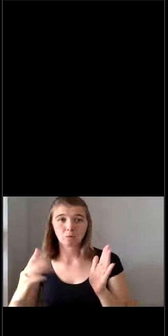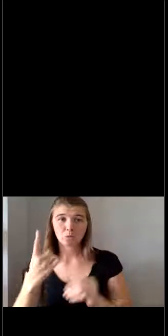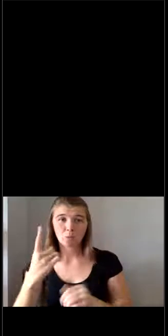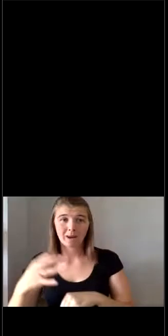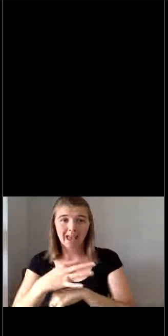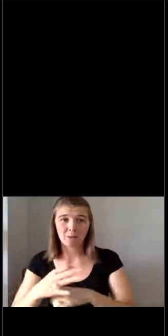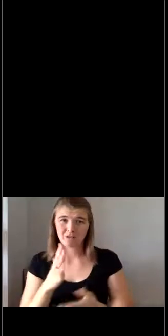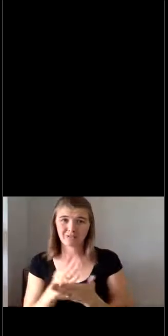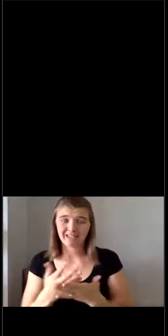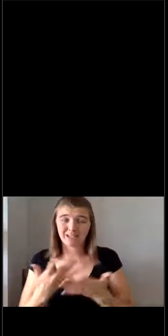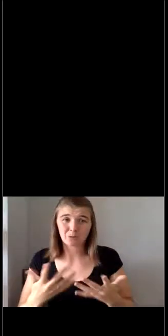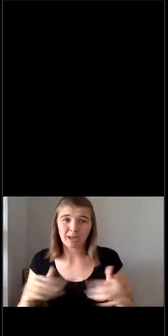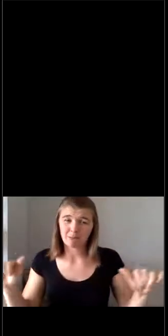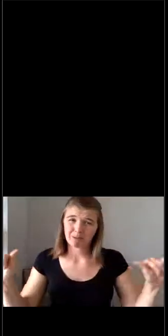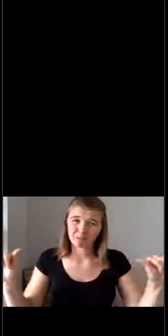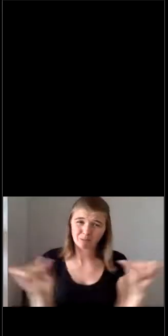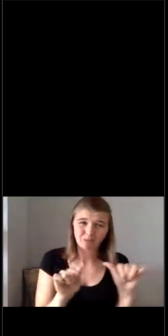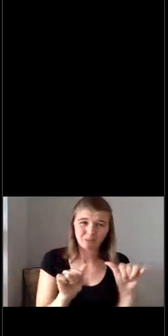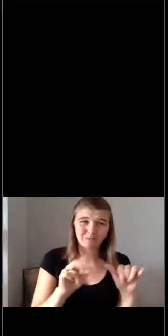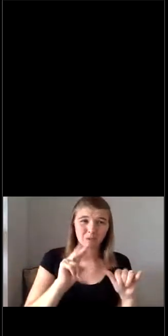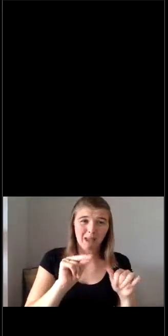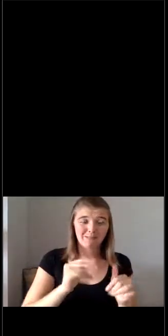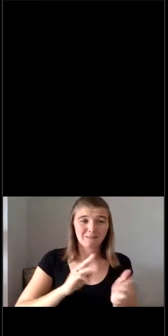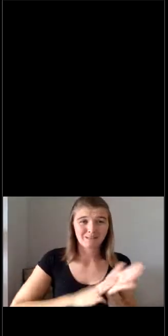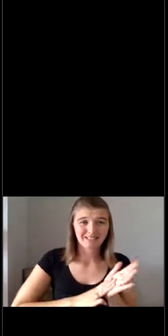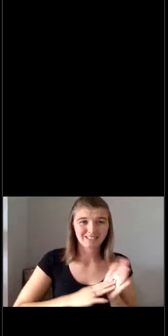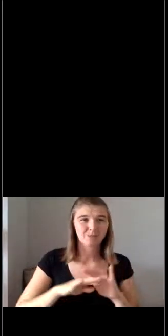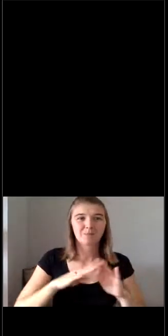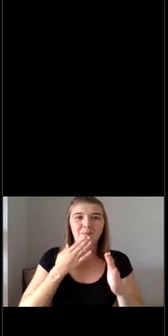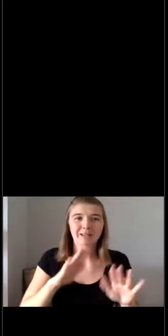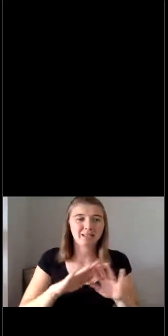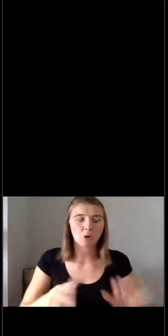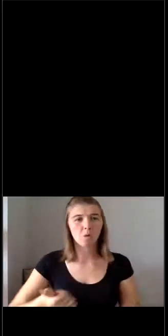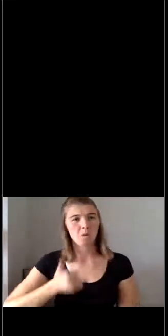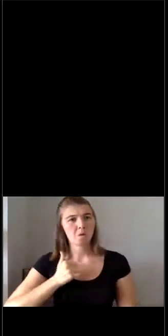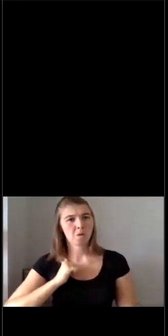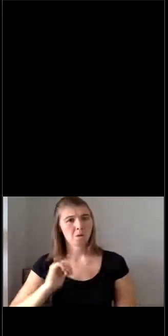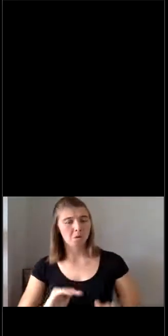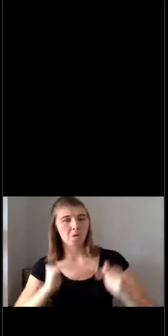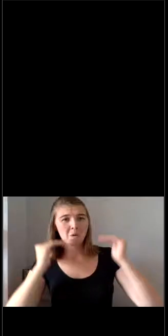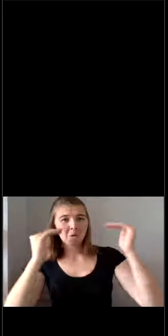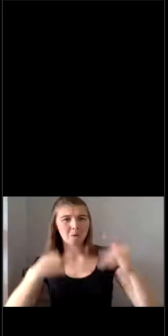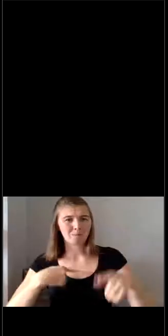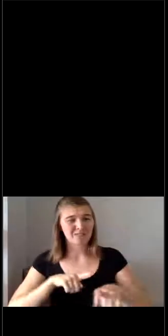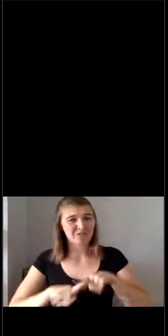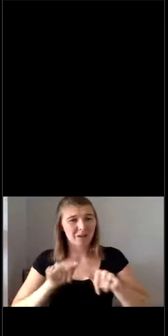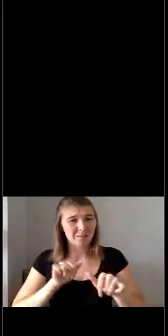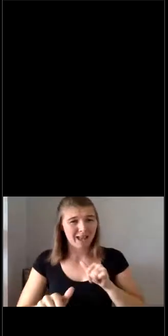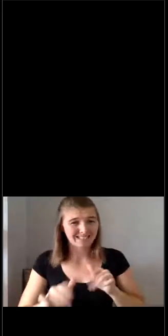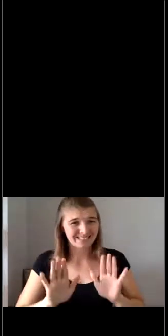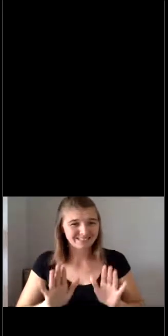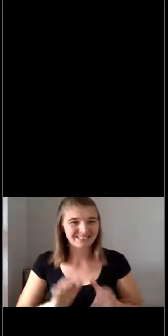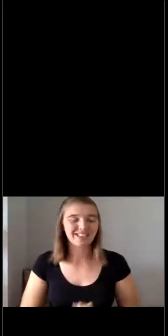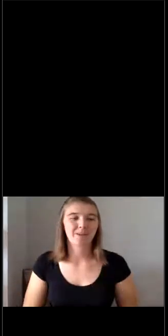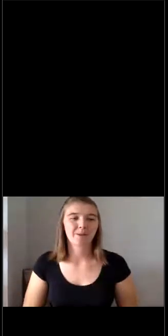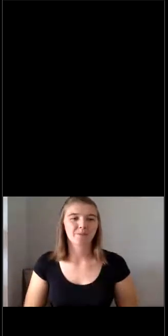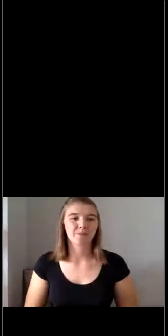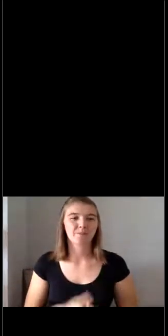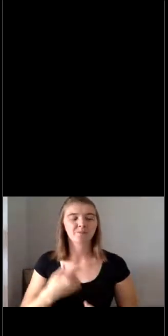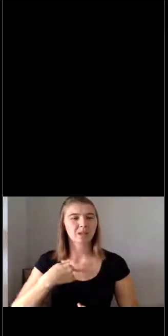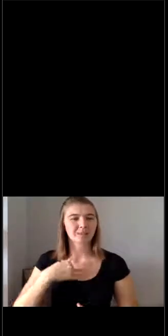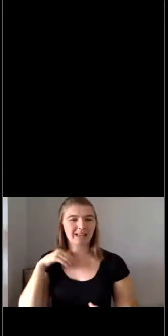12 minutes. So keep expectations low, but let's give it our best shot. So when I first became interested in resilience, I wanted